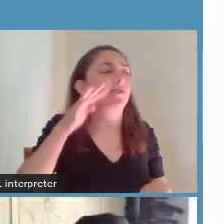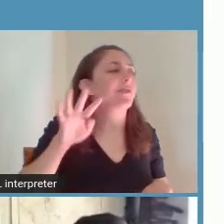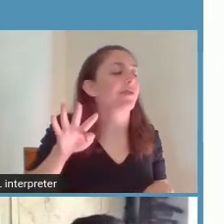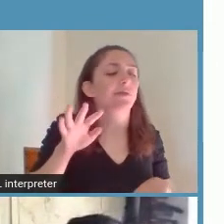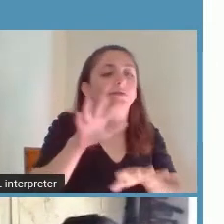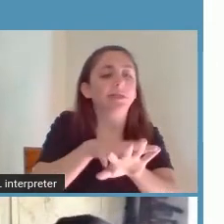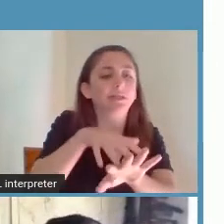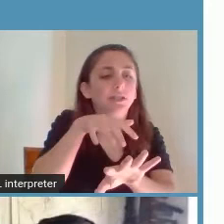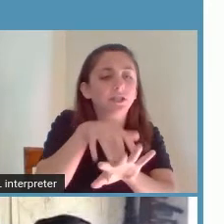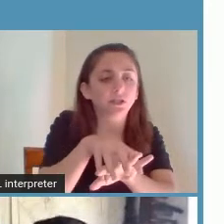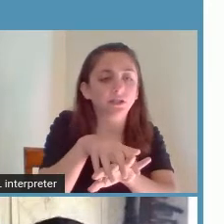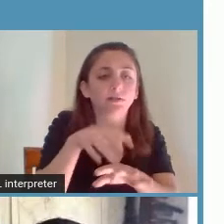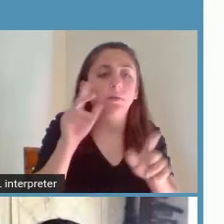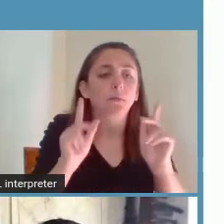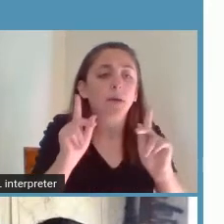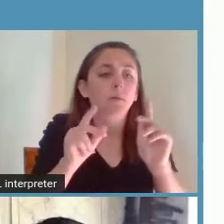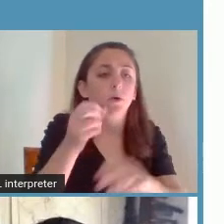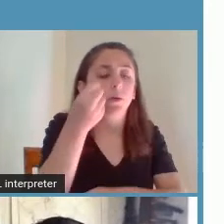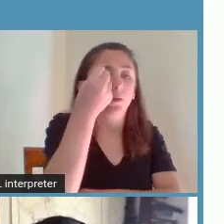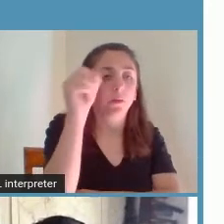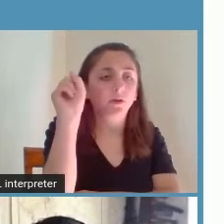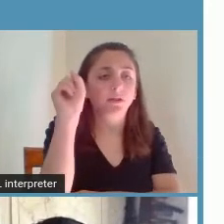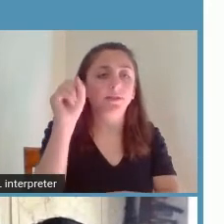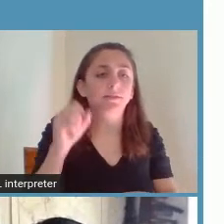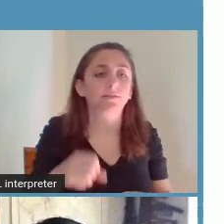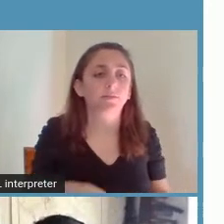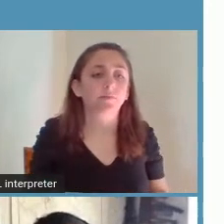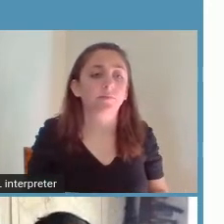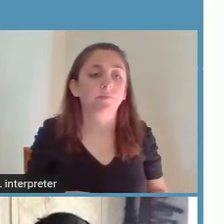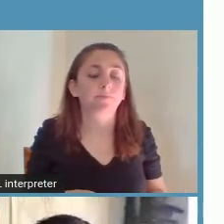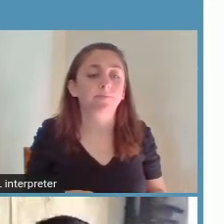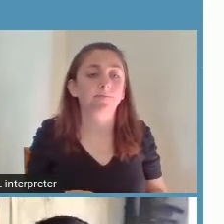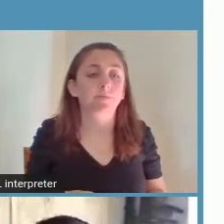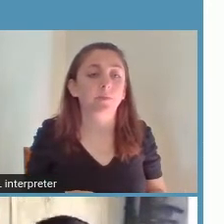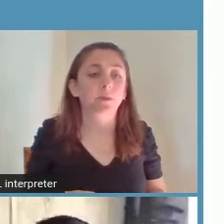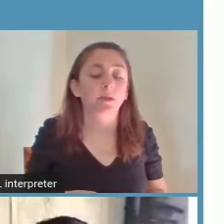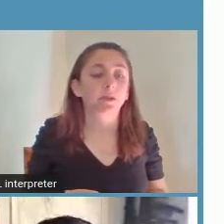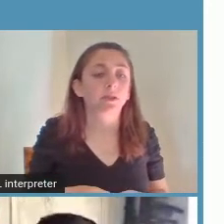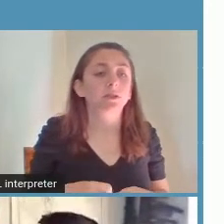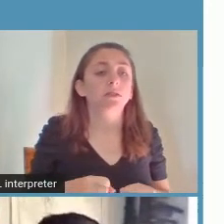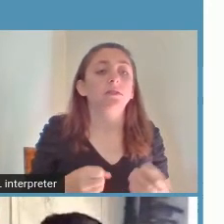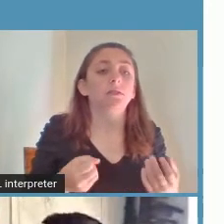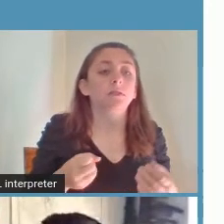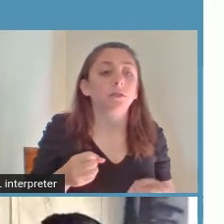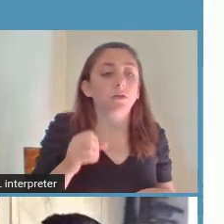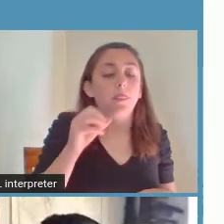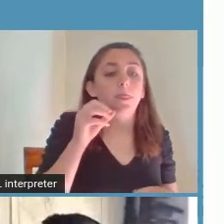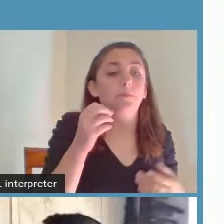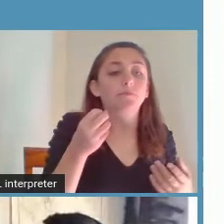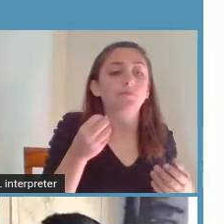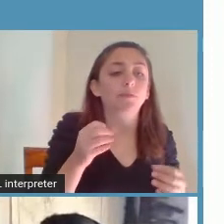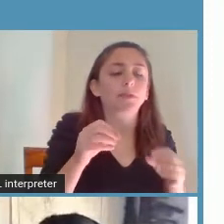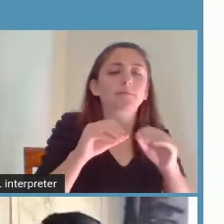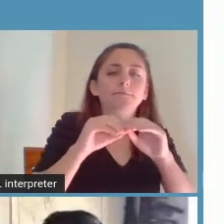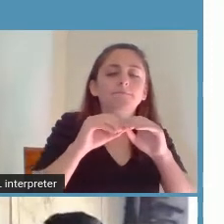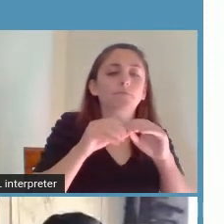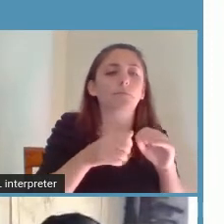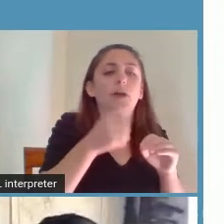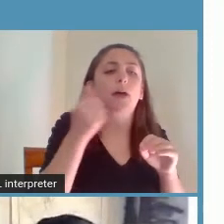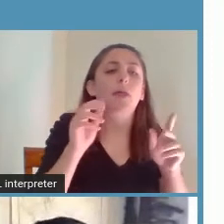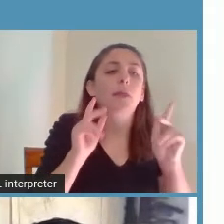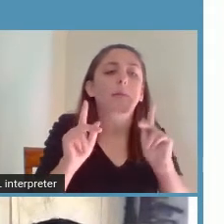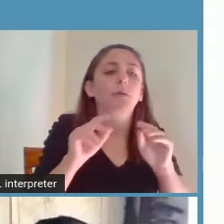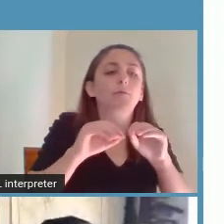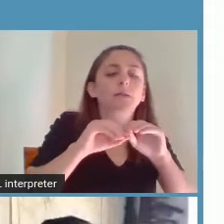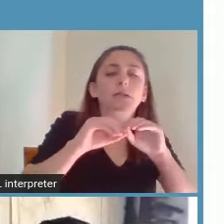people who were protesting. And so even though the message by Indigenous protesters was very clear to the rest of us who are